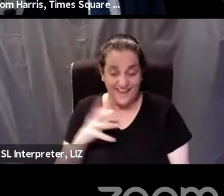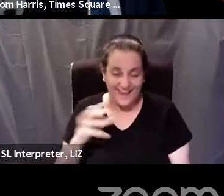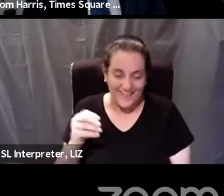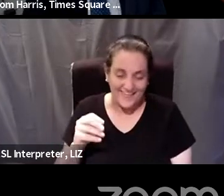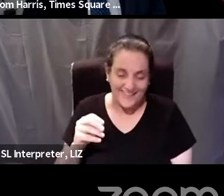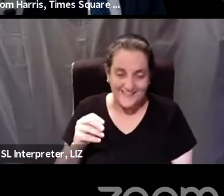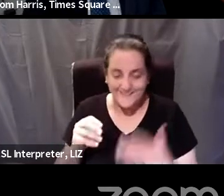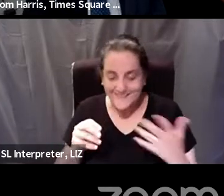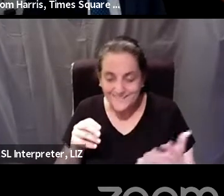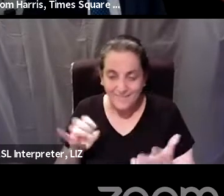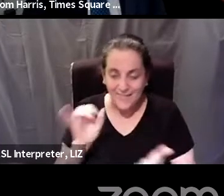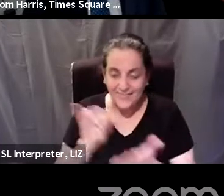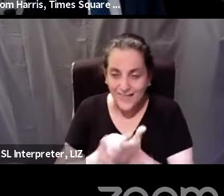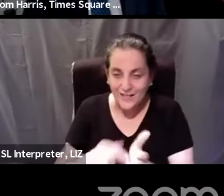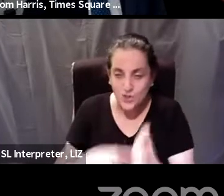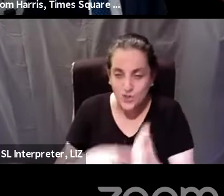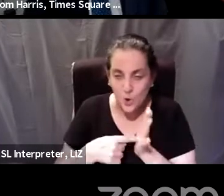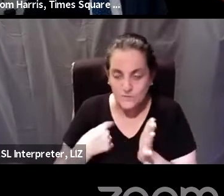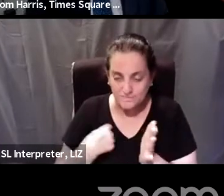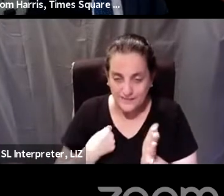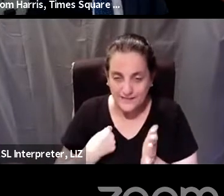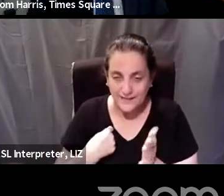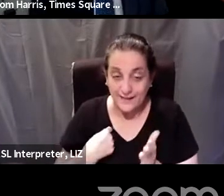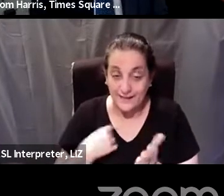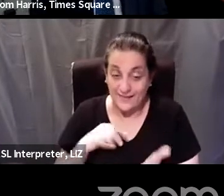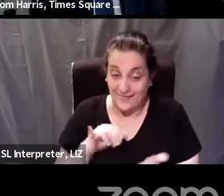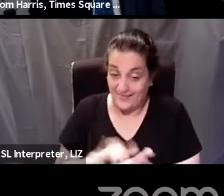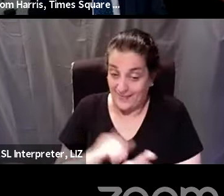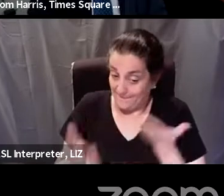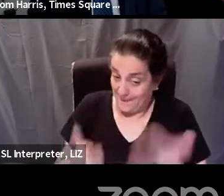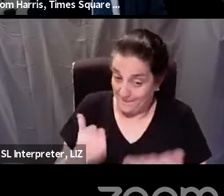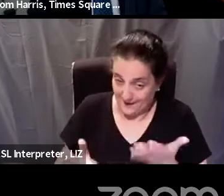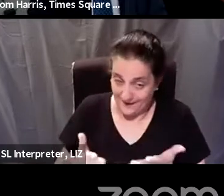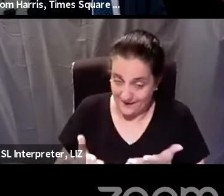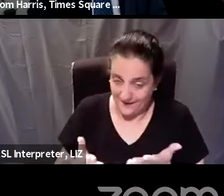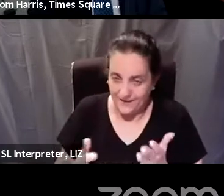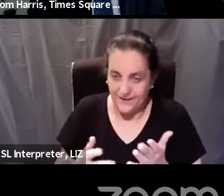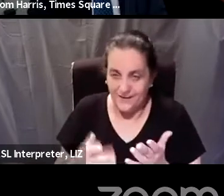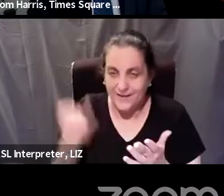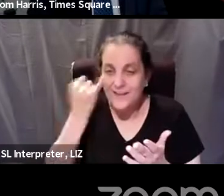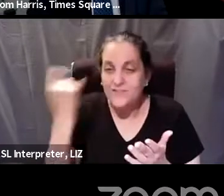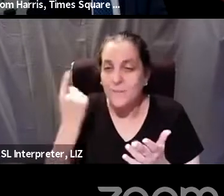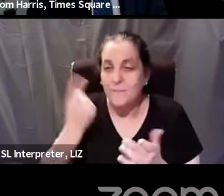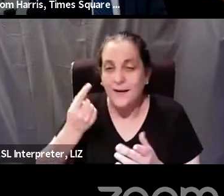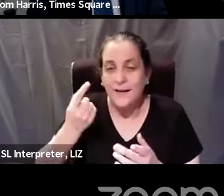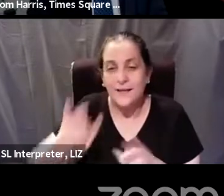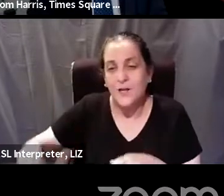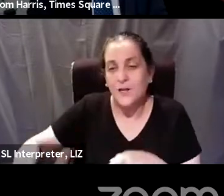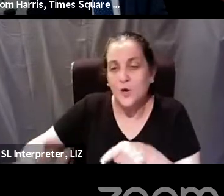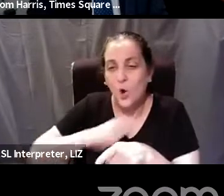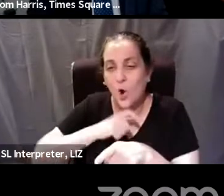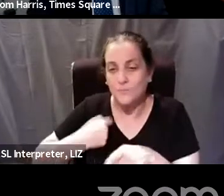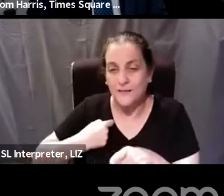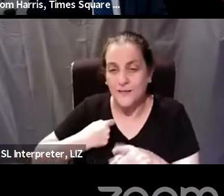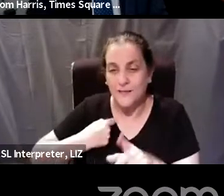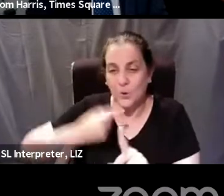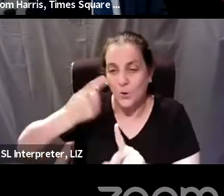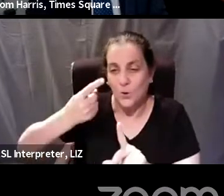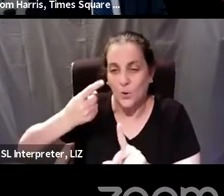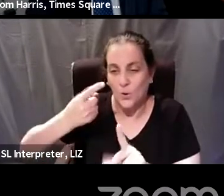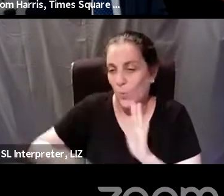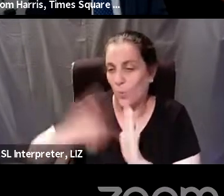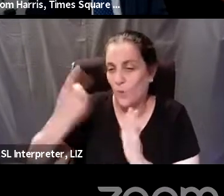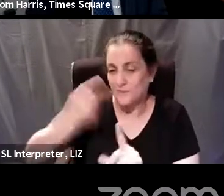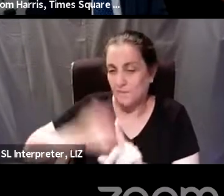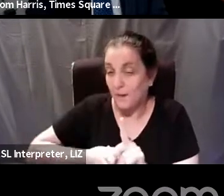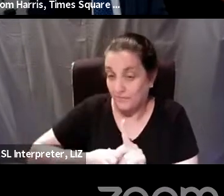just a sign that, you know, perhaps getting a call once a month just to check on me and see if I'm okay could